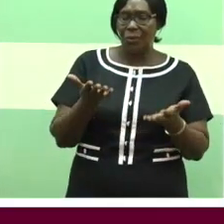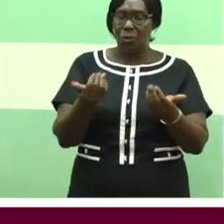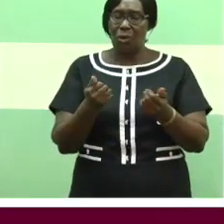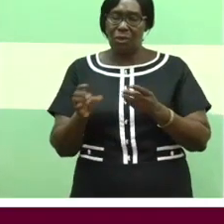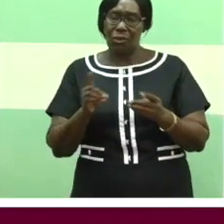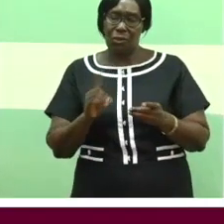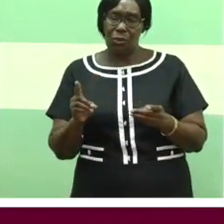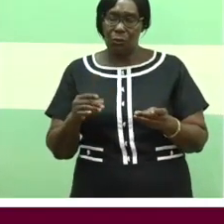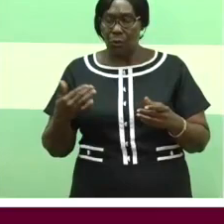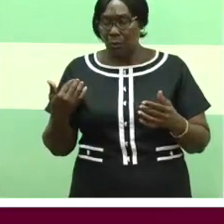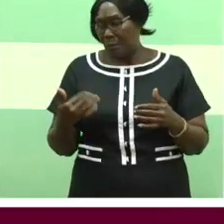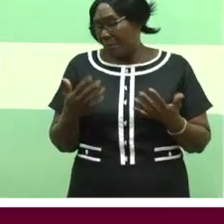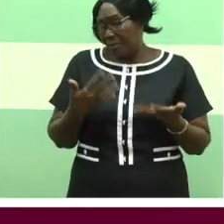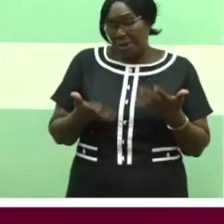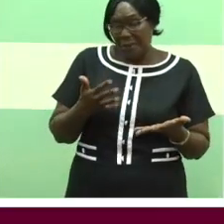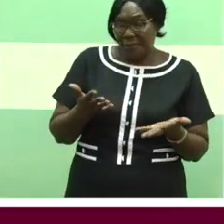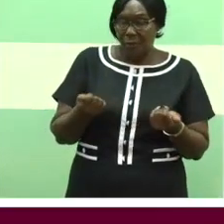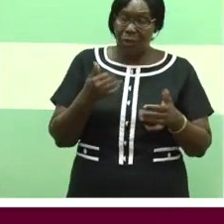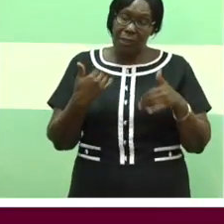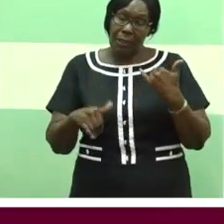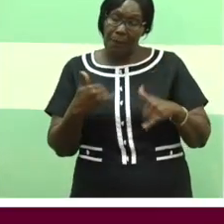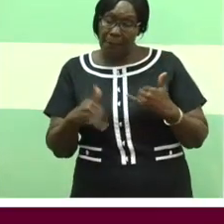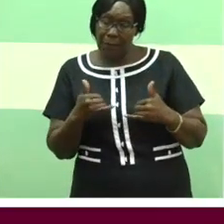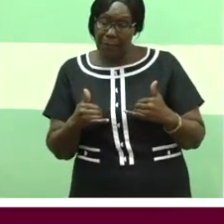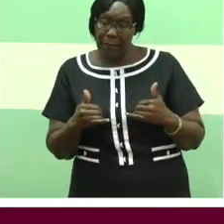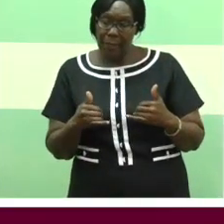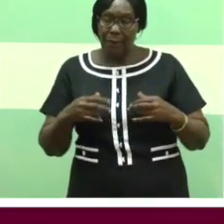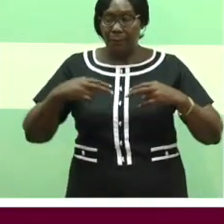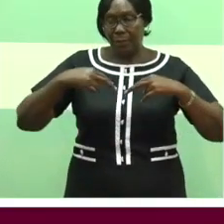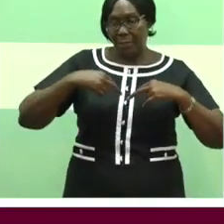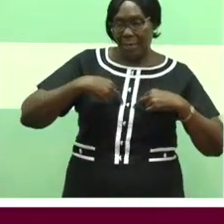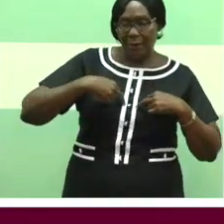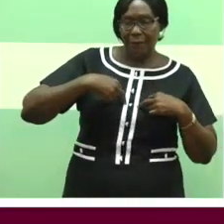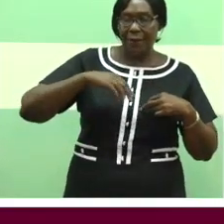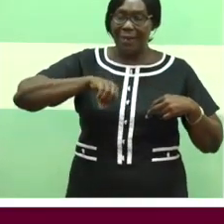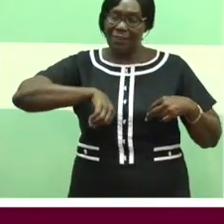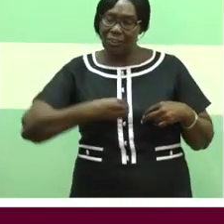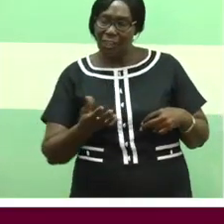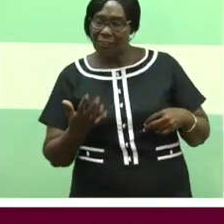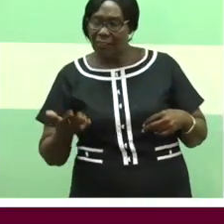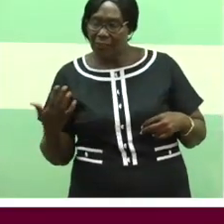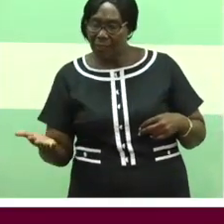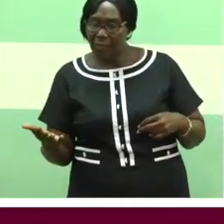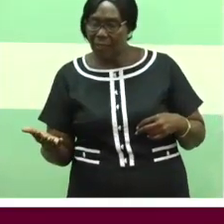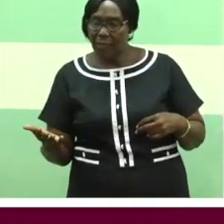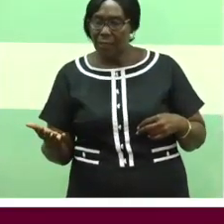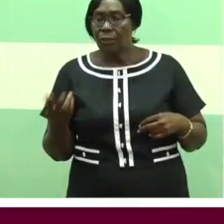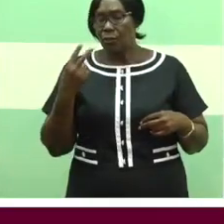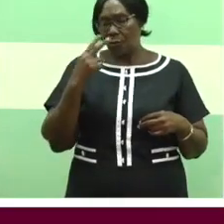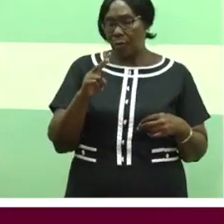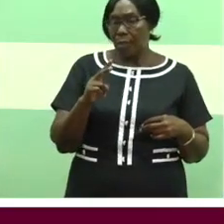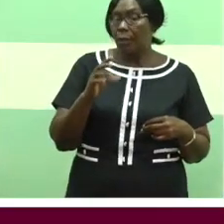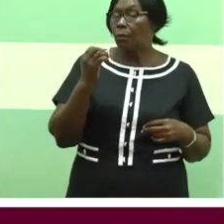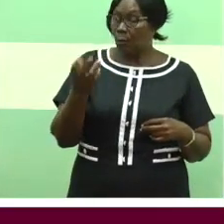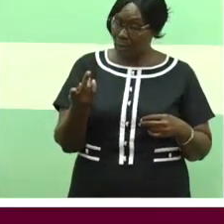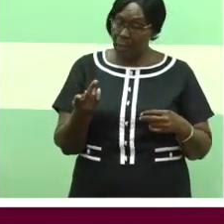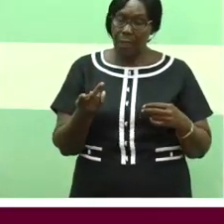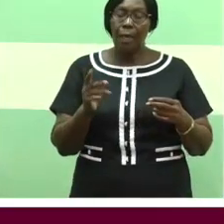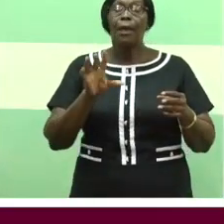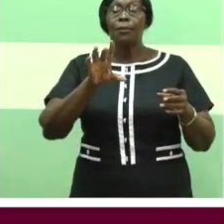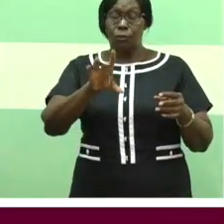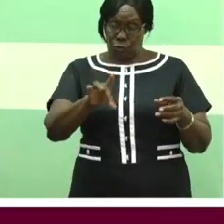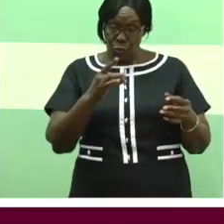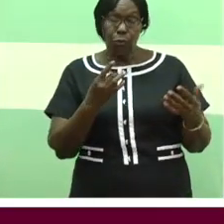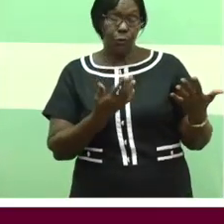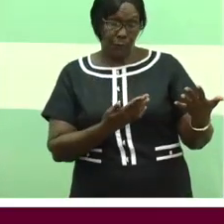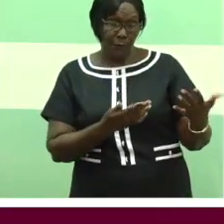else like maybe playing. But you have a non-preferred activity, so it's more like a reward system. You do your